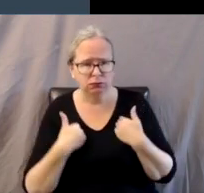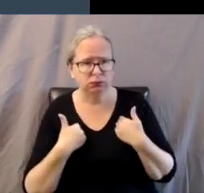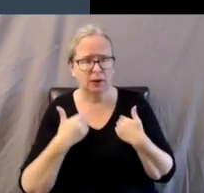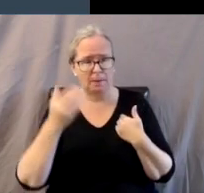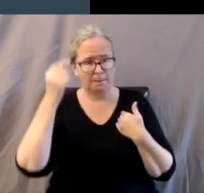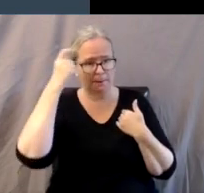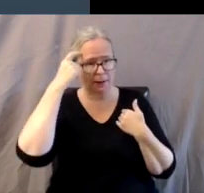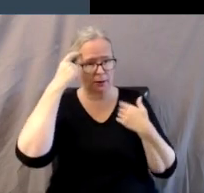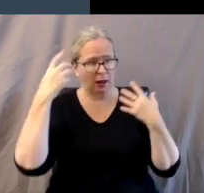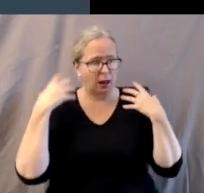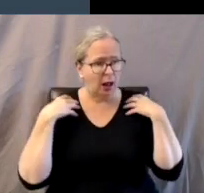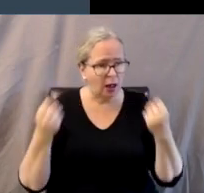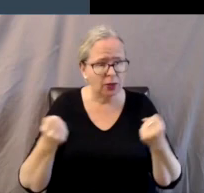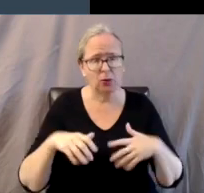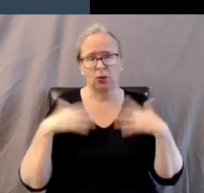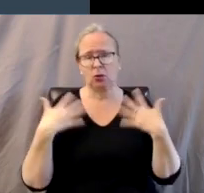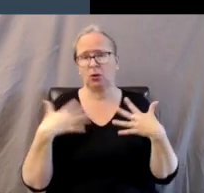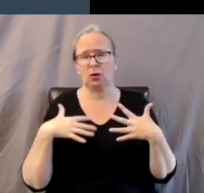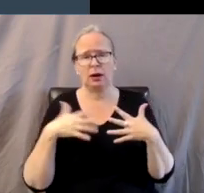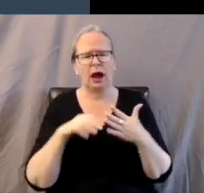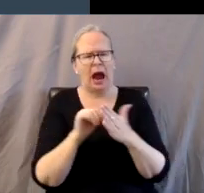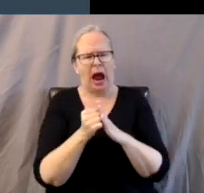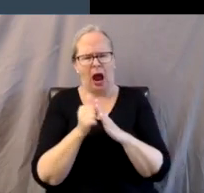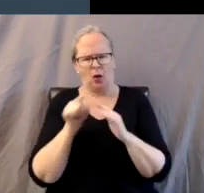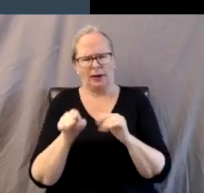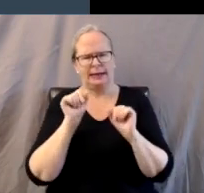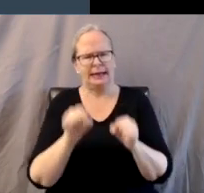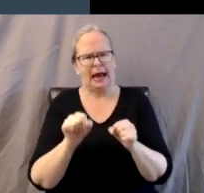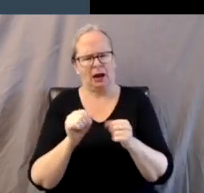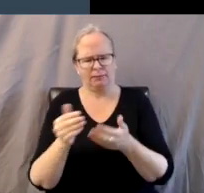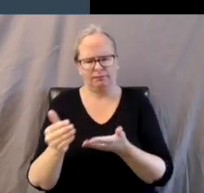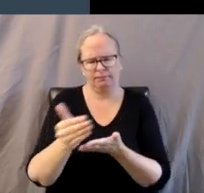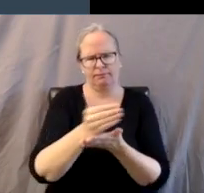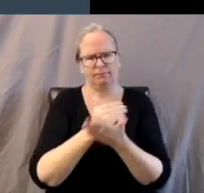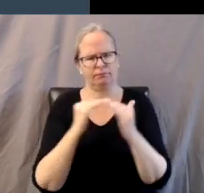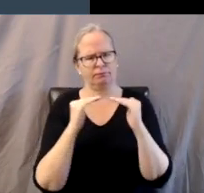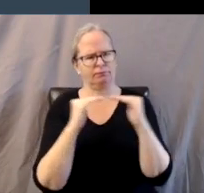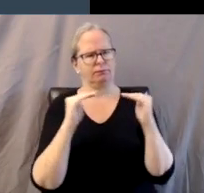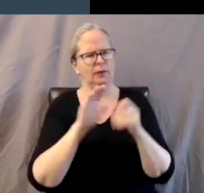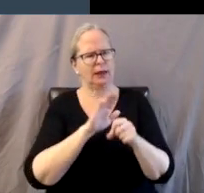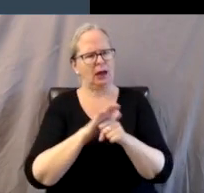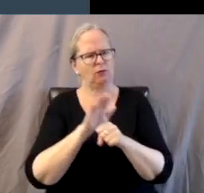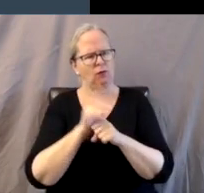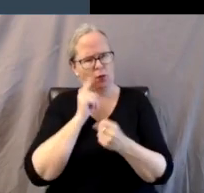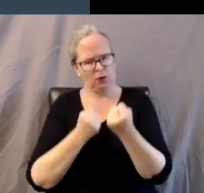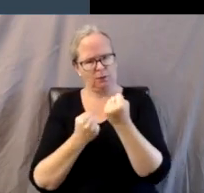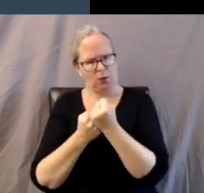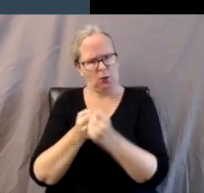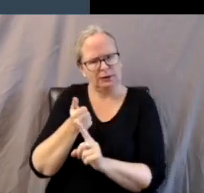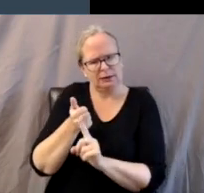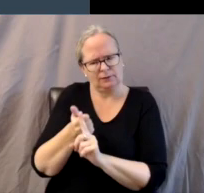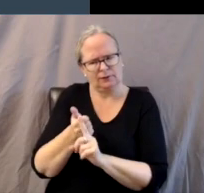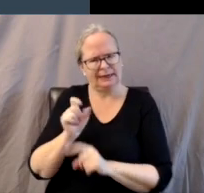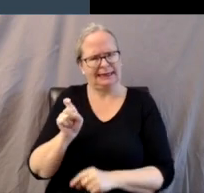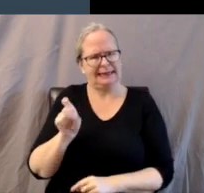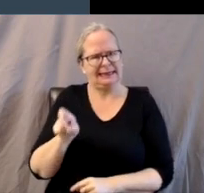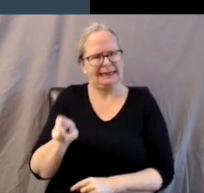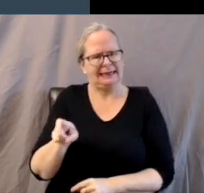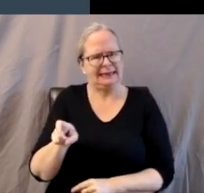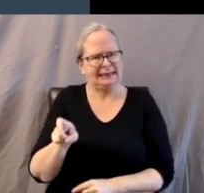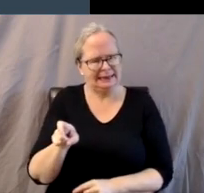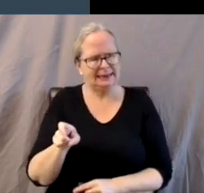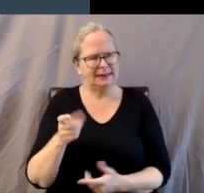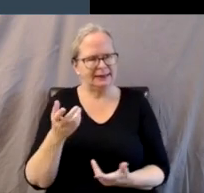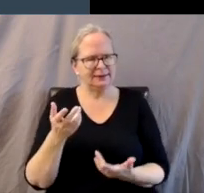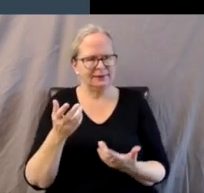correspond with someone's abilities? And where does the basic income fit into that? And how can a